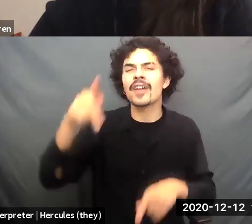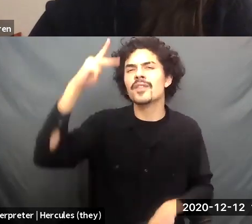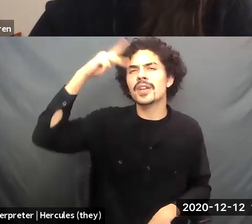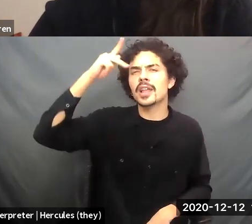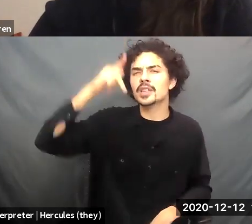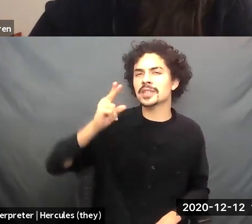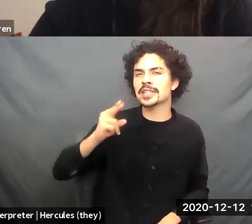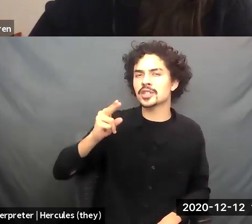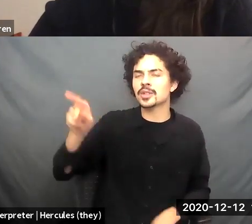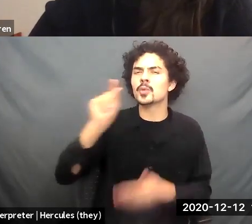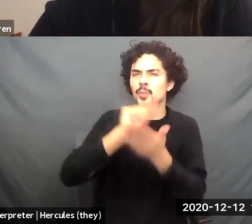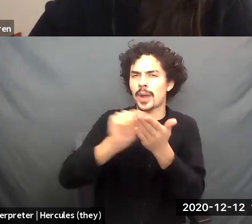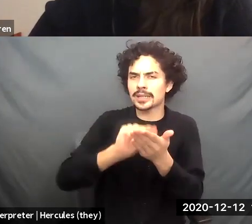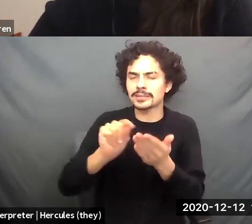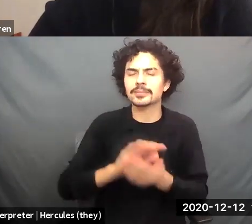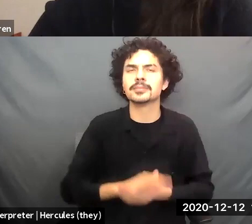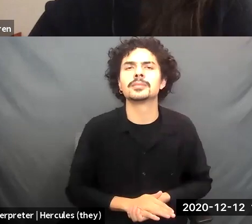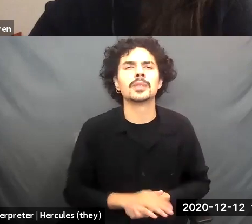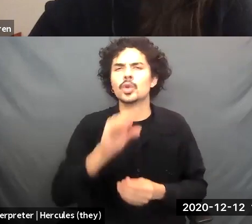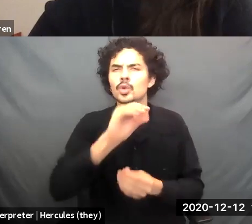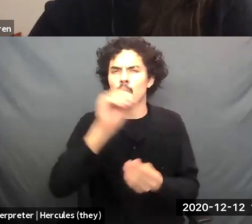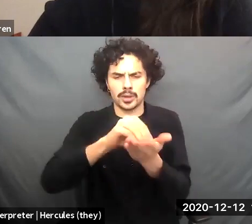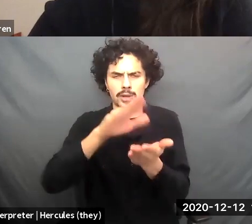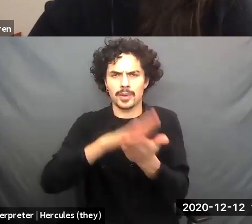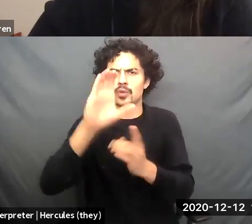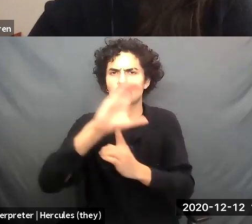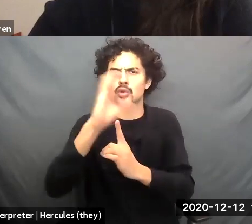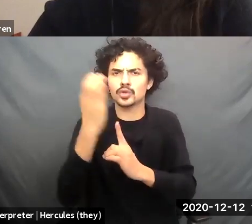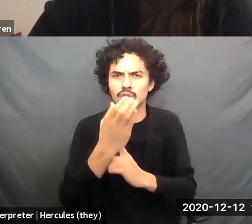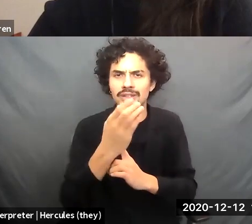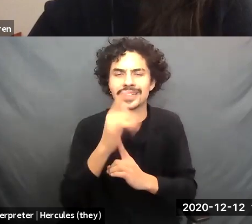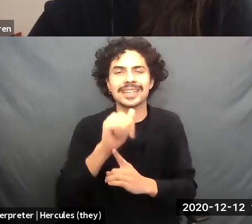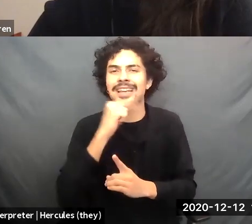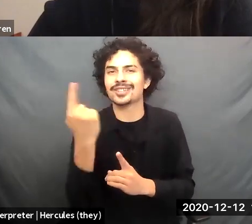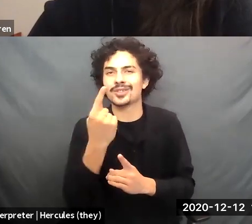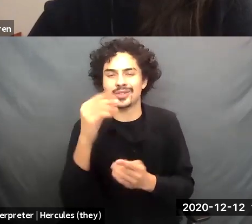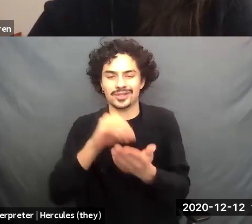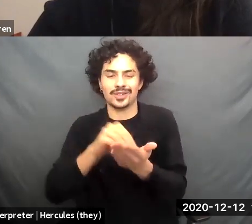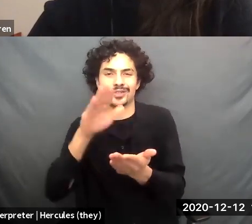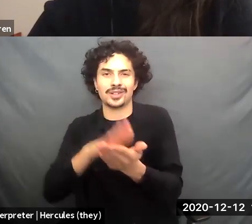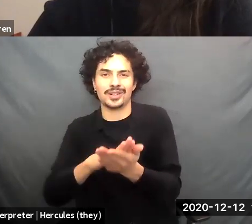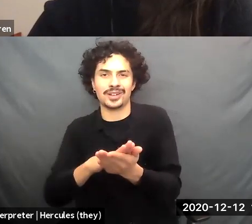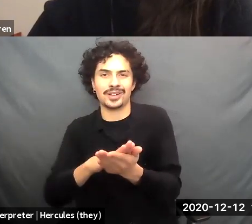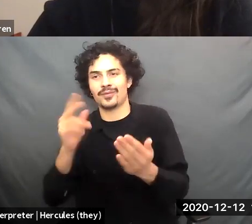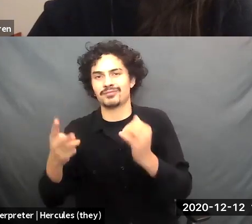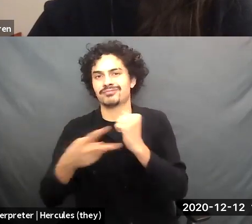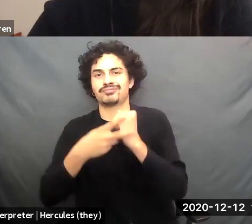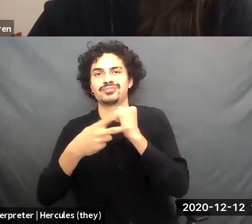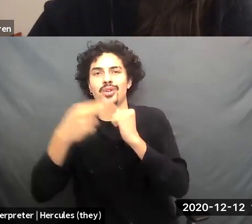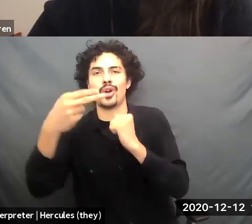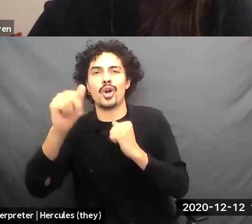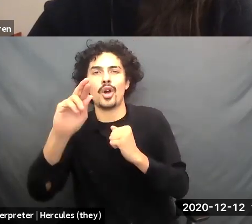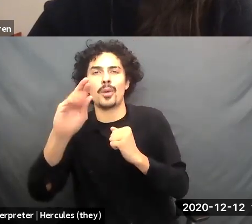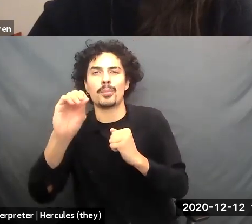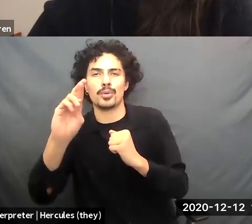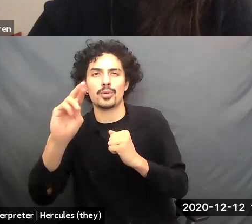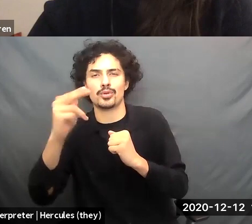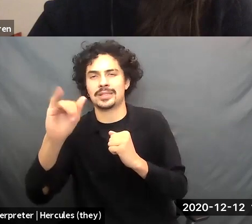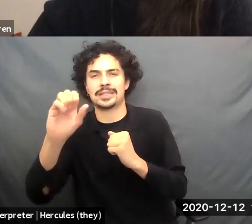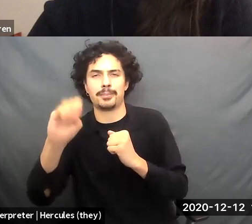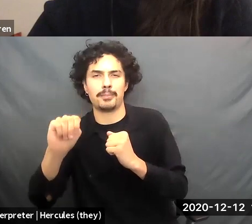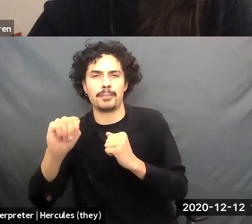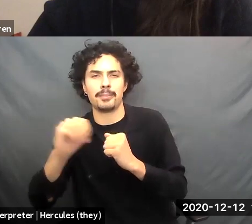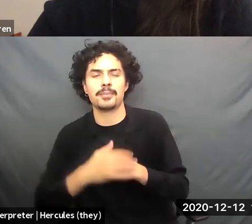history, he writes, there is no document of culture that is not also a document of barbarism. So how do we be, how do cult collecting